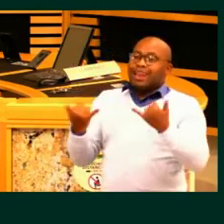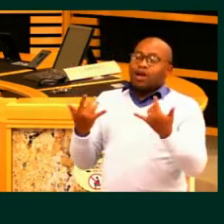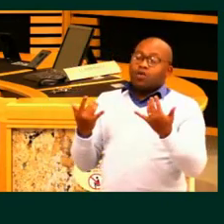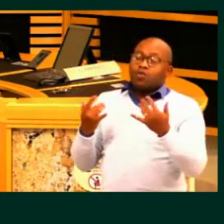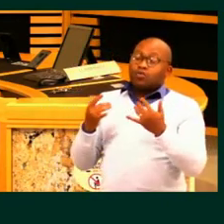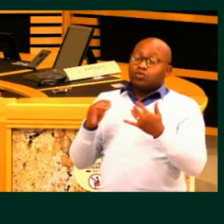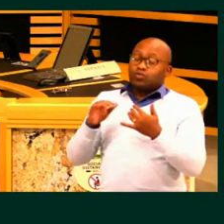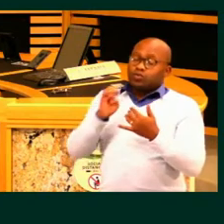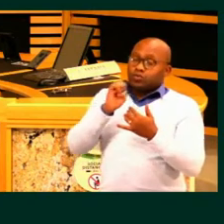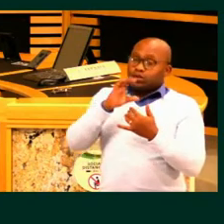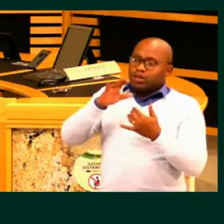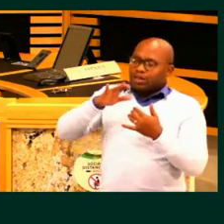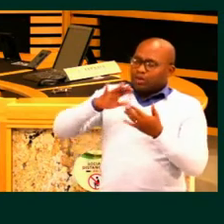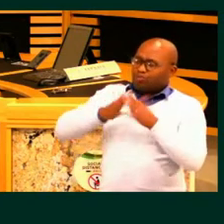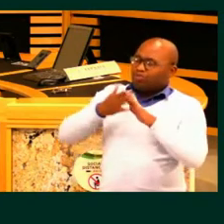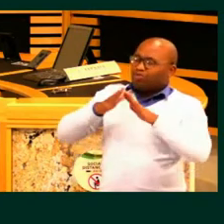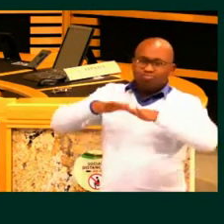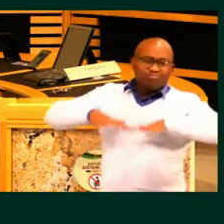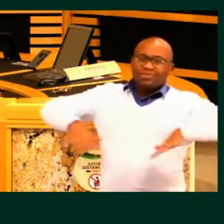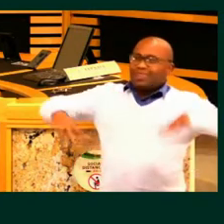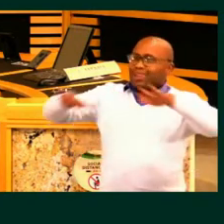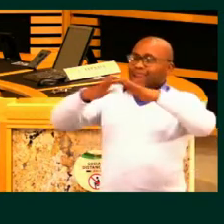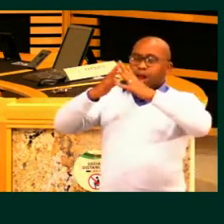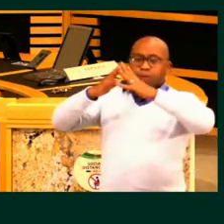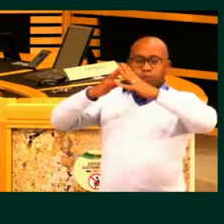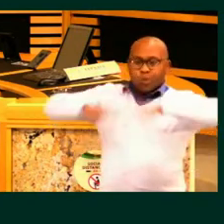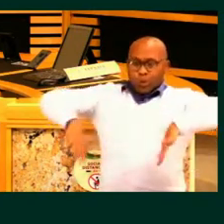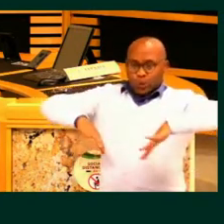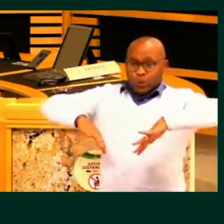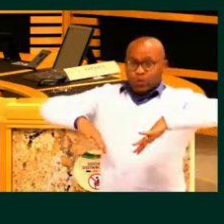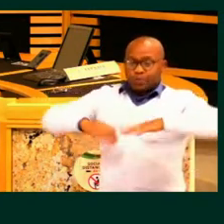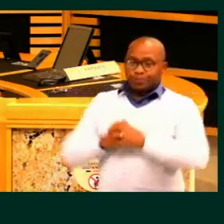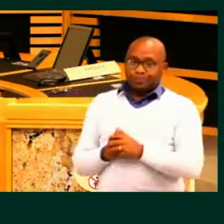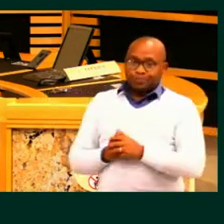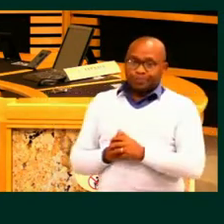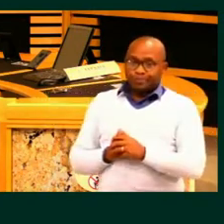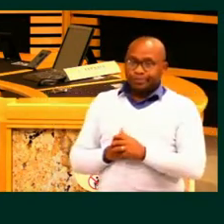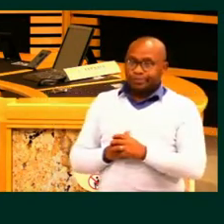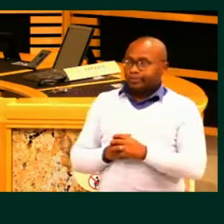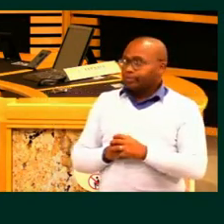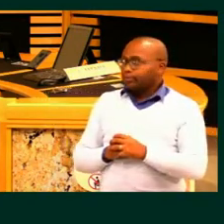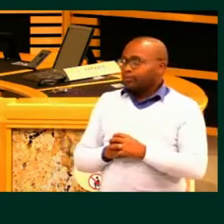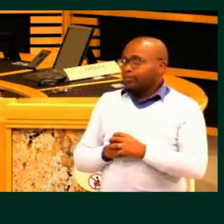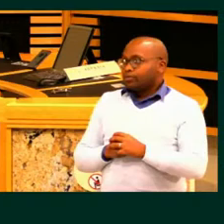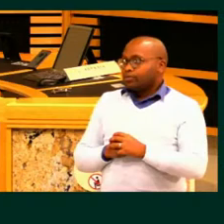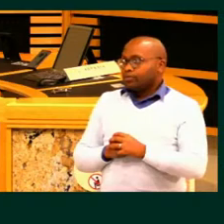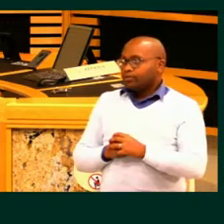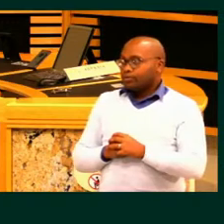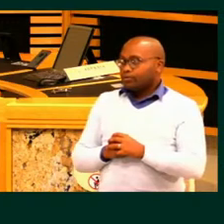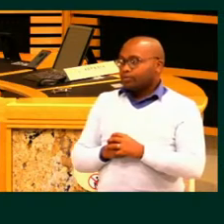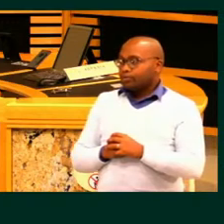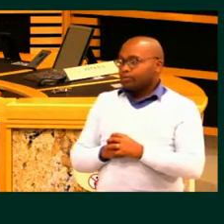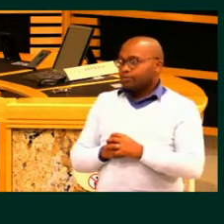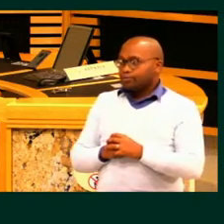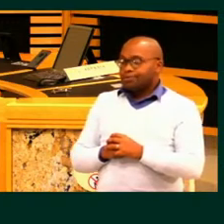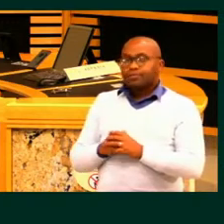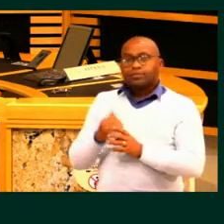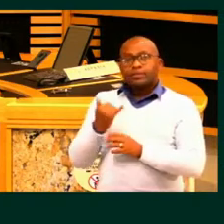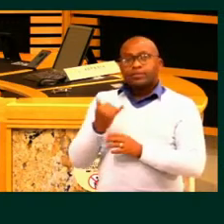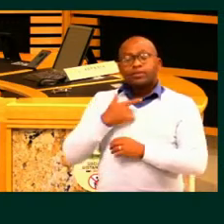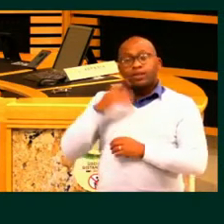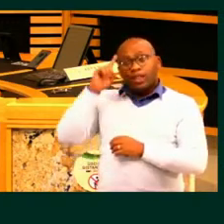society in general as I'm sitting down chair I think the other